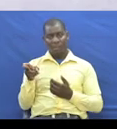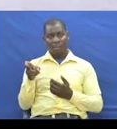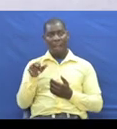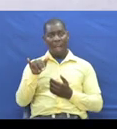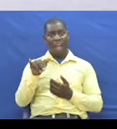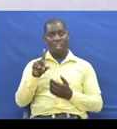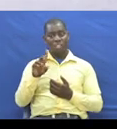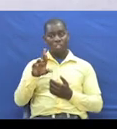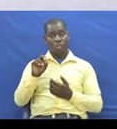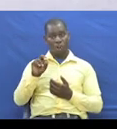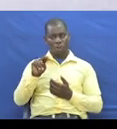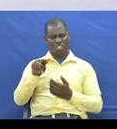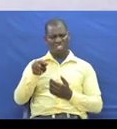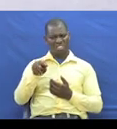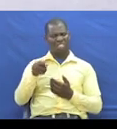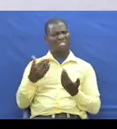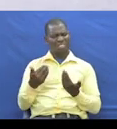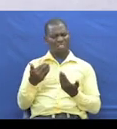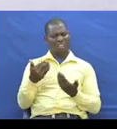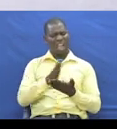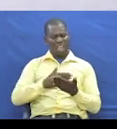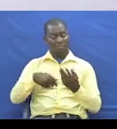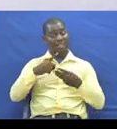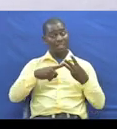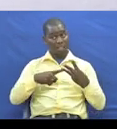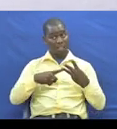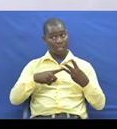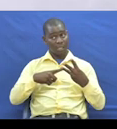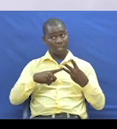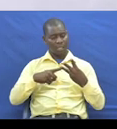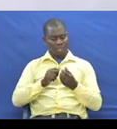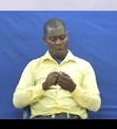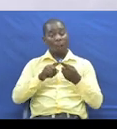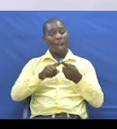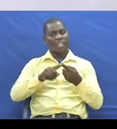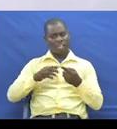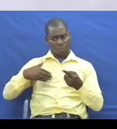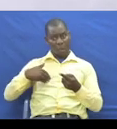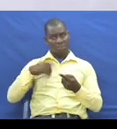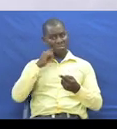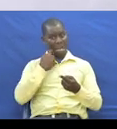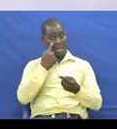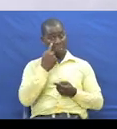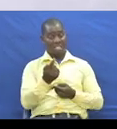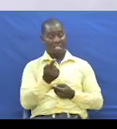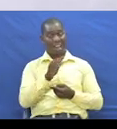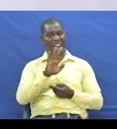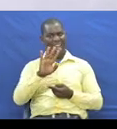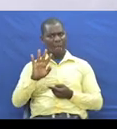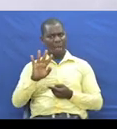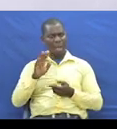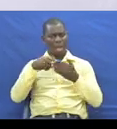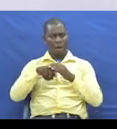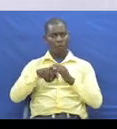Hydrogen has 3 isotopes, of which named we are having hydrogen 1. This one, if you try to see the